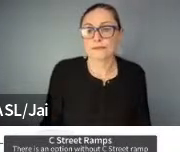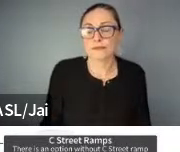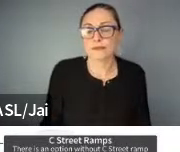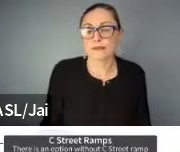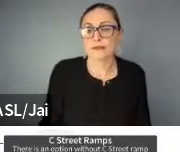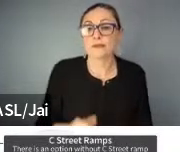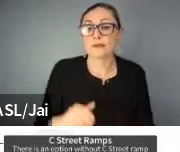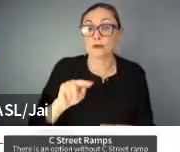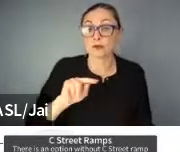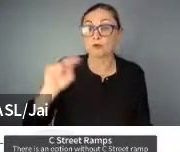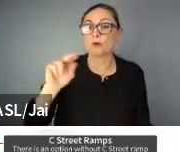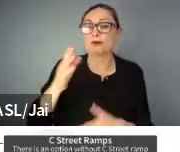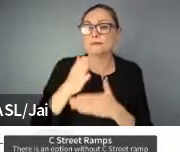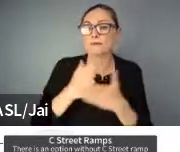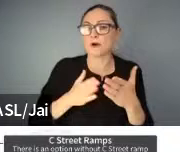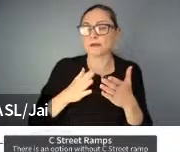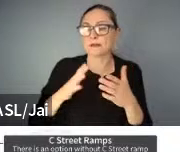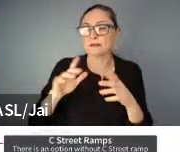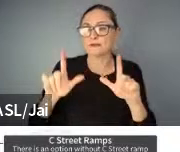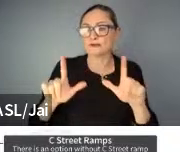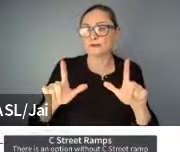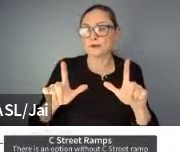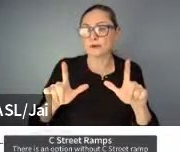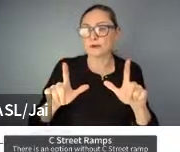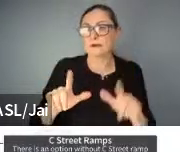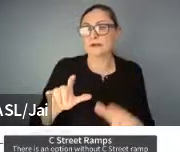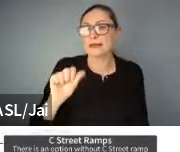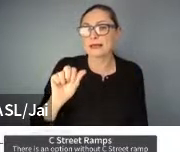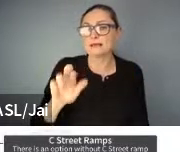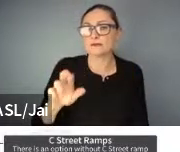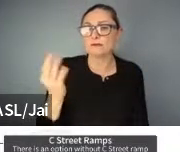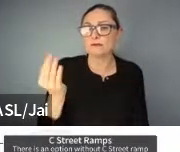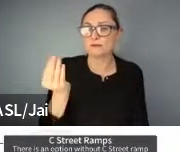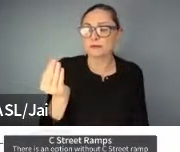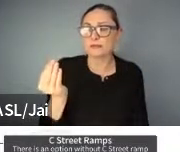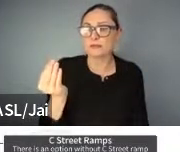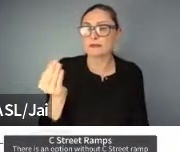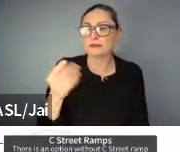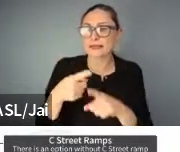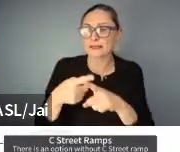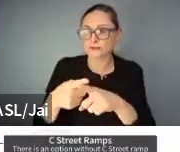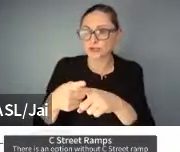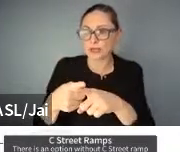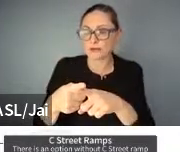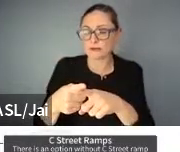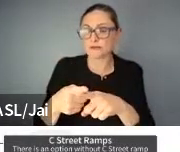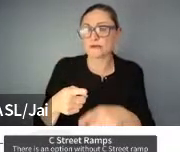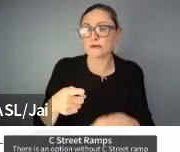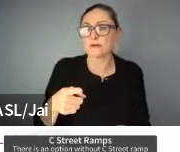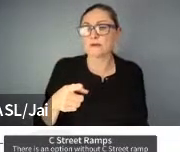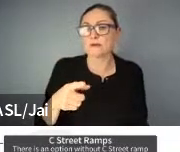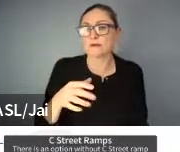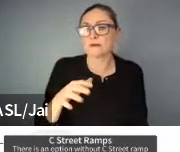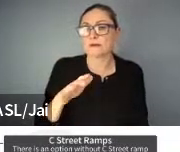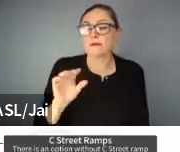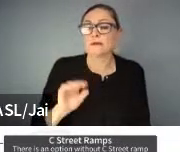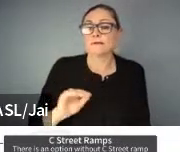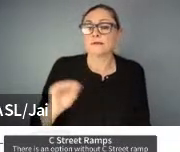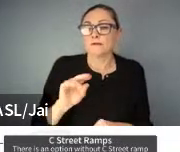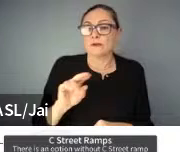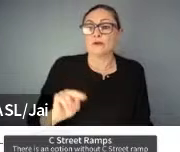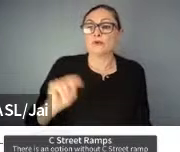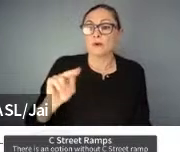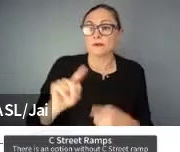the north side of the screen, we'll see the SR14 interchange and moving northward into